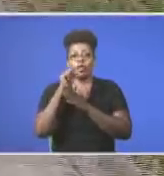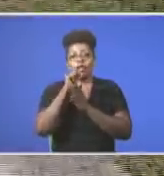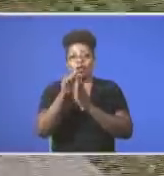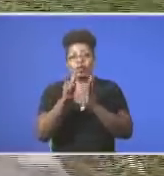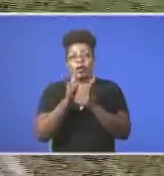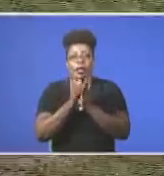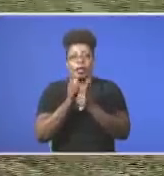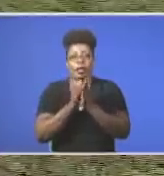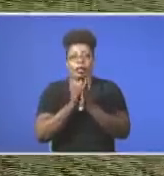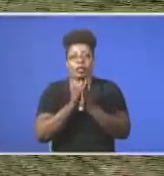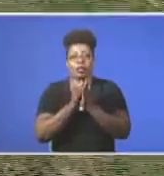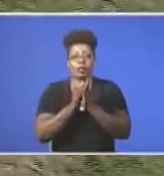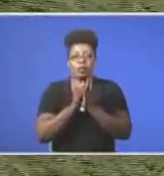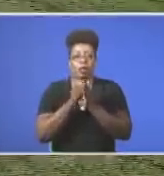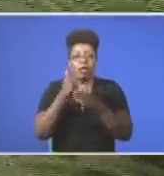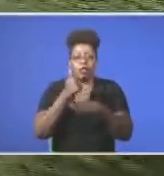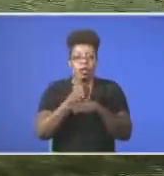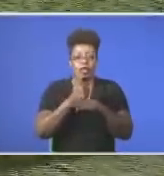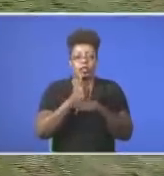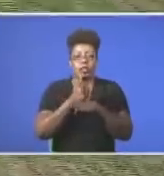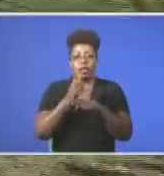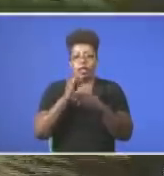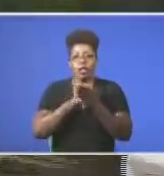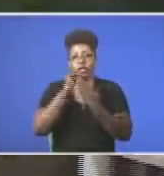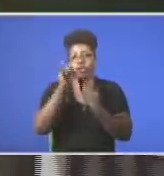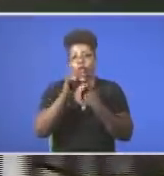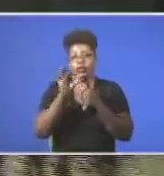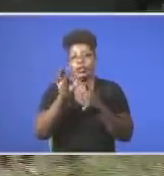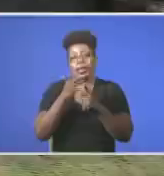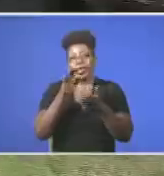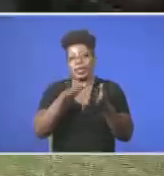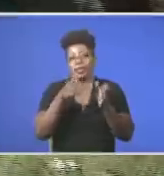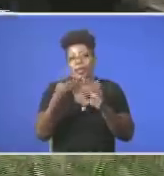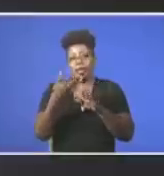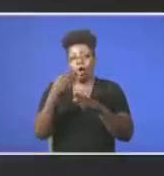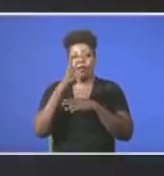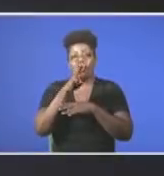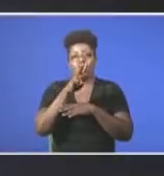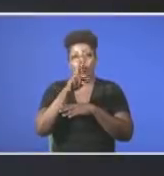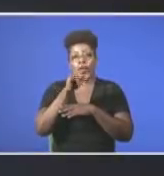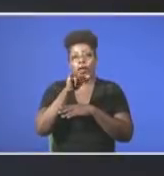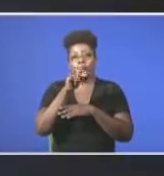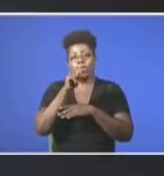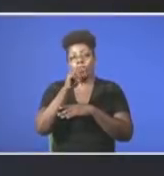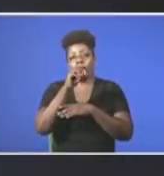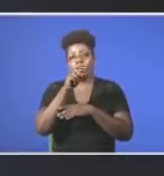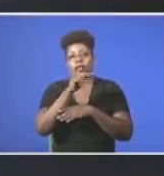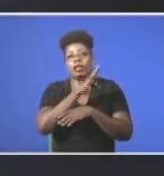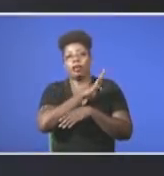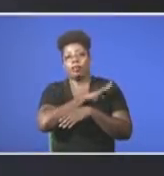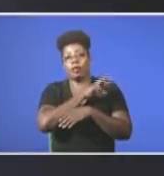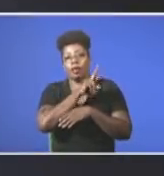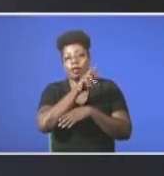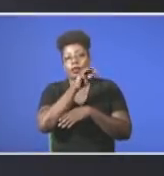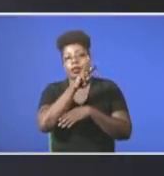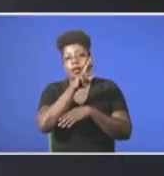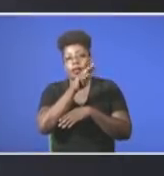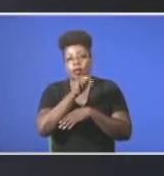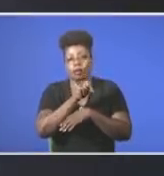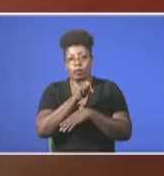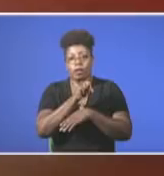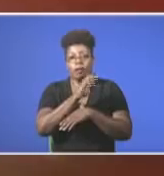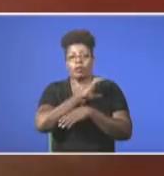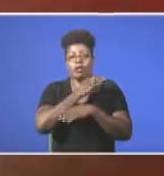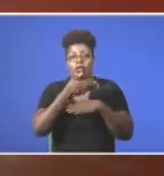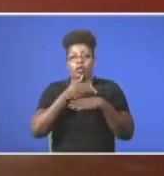of Millers Heights was charged with a June 9th death and attempted armed robbery of Wilton Brown. Police say shortly before 10 p.m. they went to an area